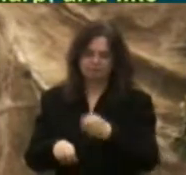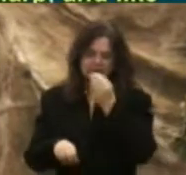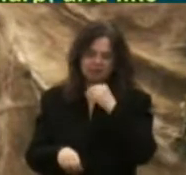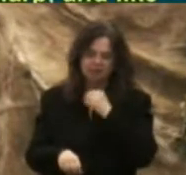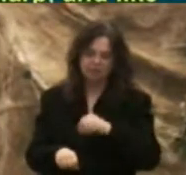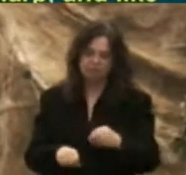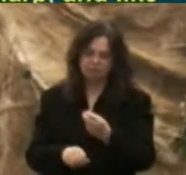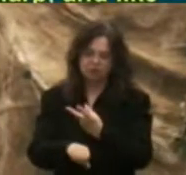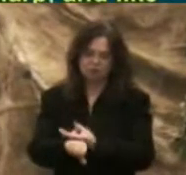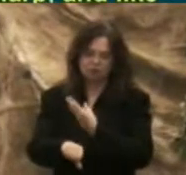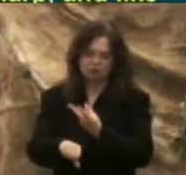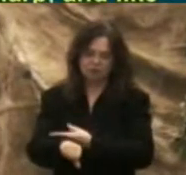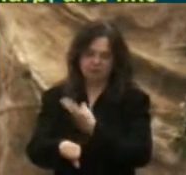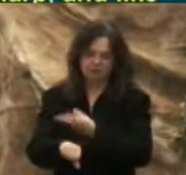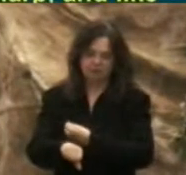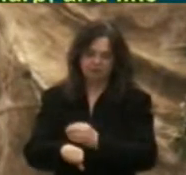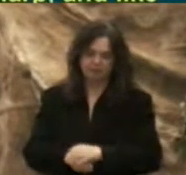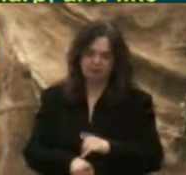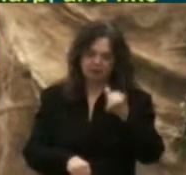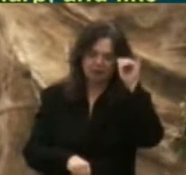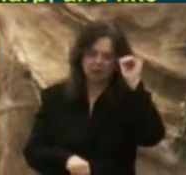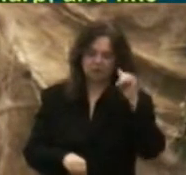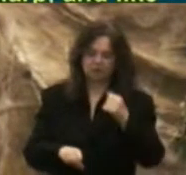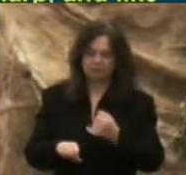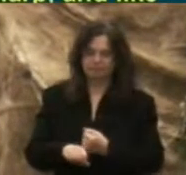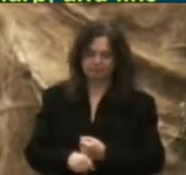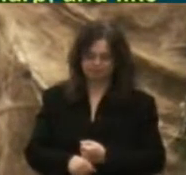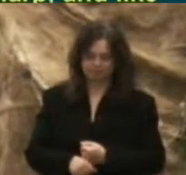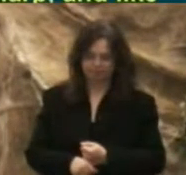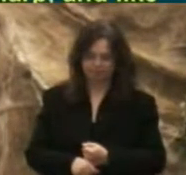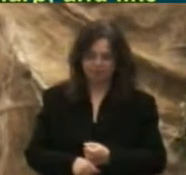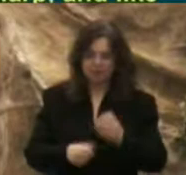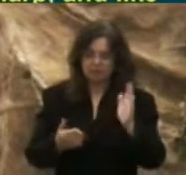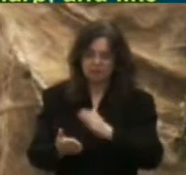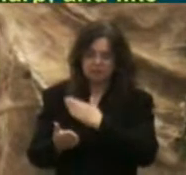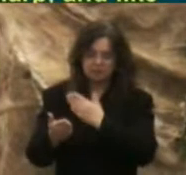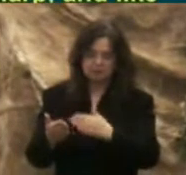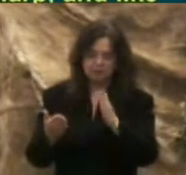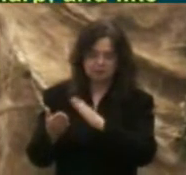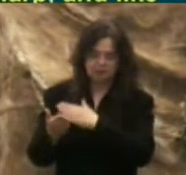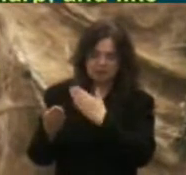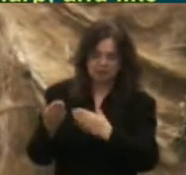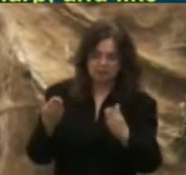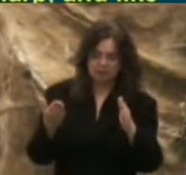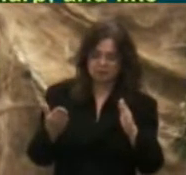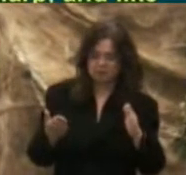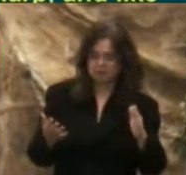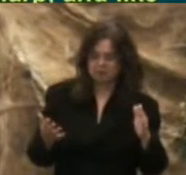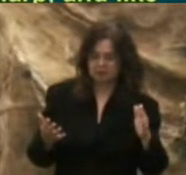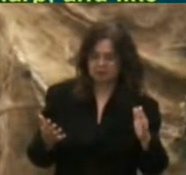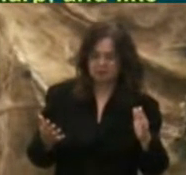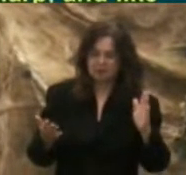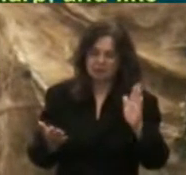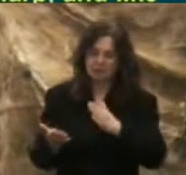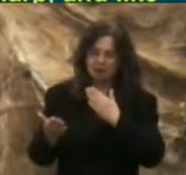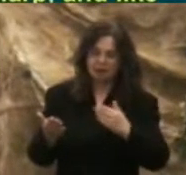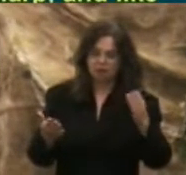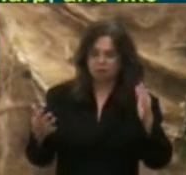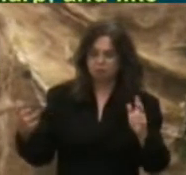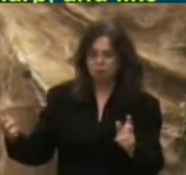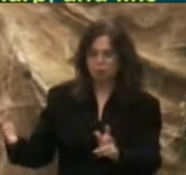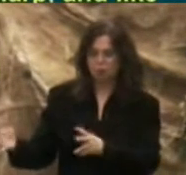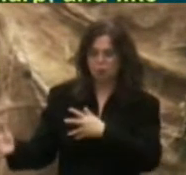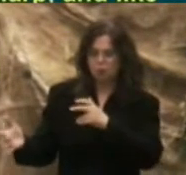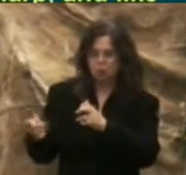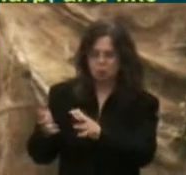the flock and calves from the stall, who sing idle songs to the sound of the harp and, like